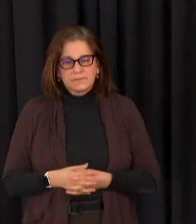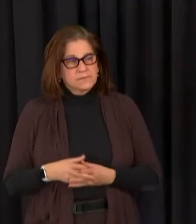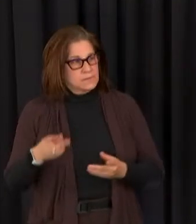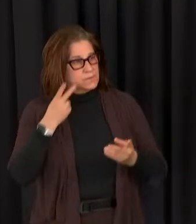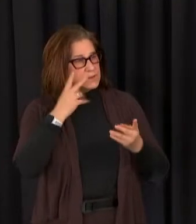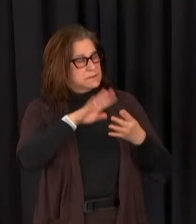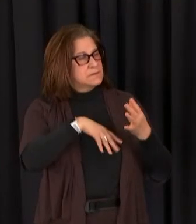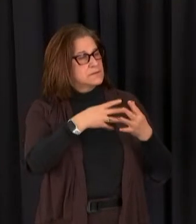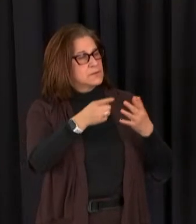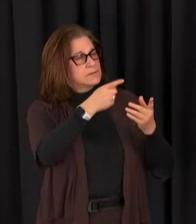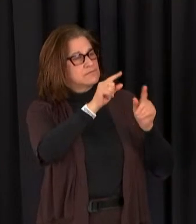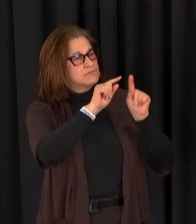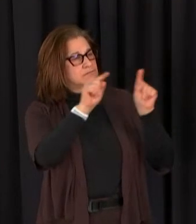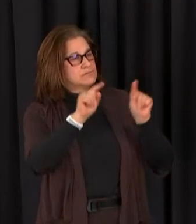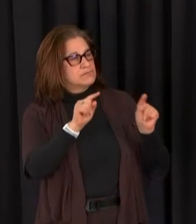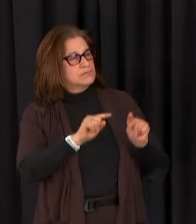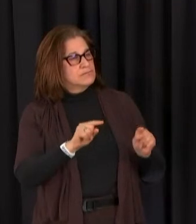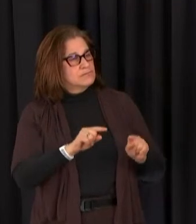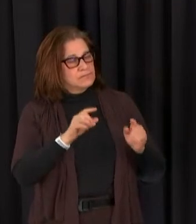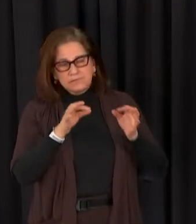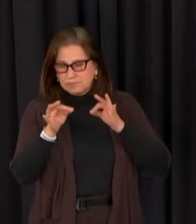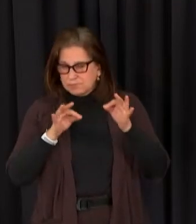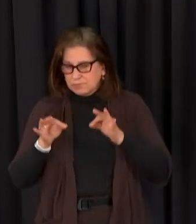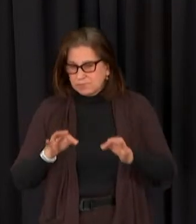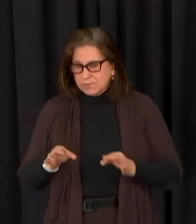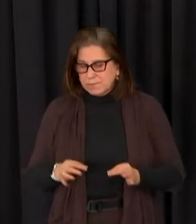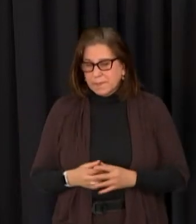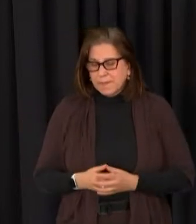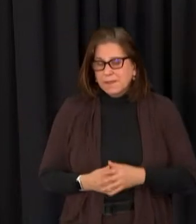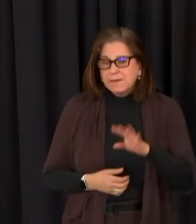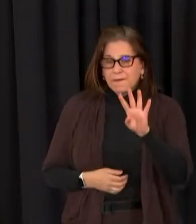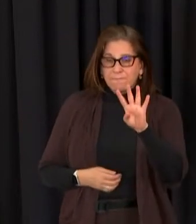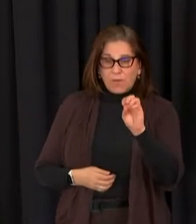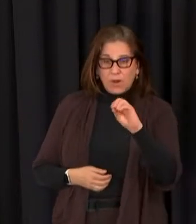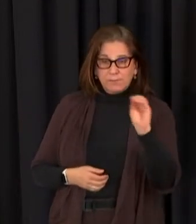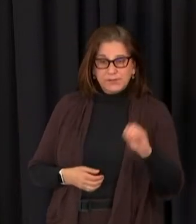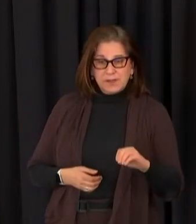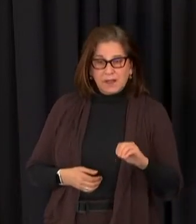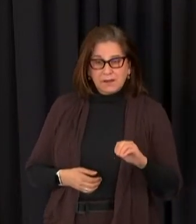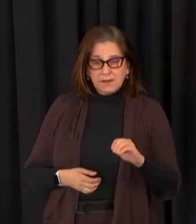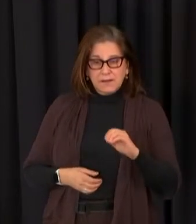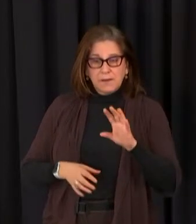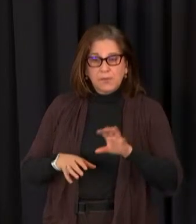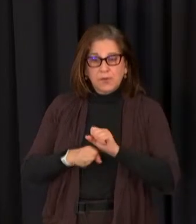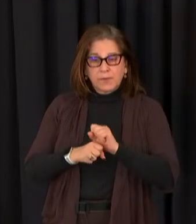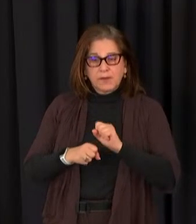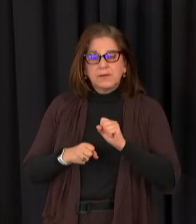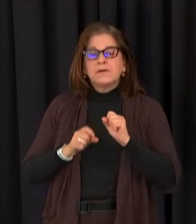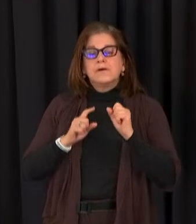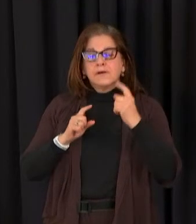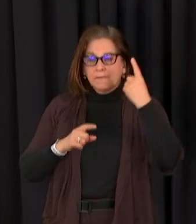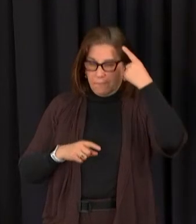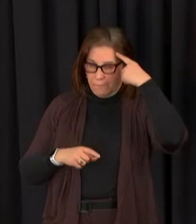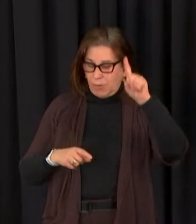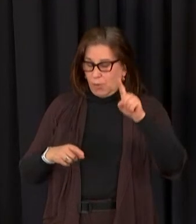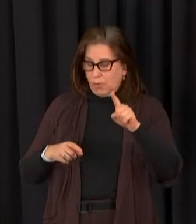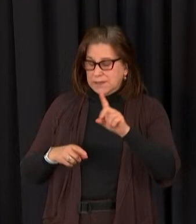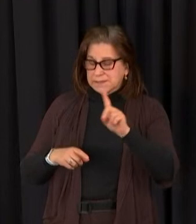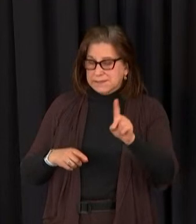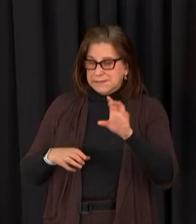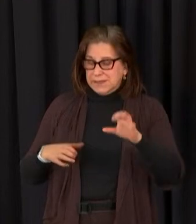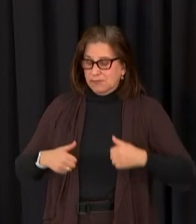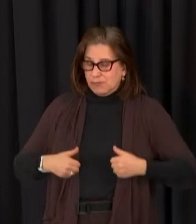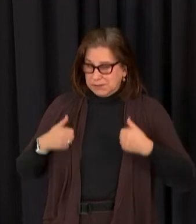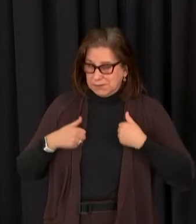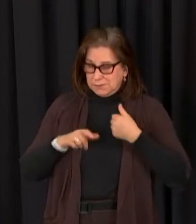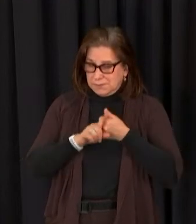overall breakdown. 40% of appointments will go to DC residents who are 65 or older, and